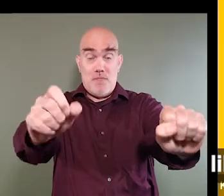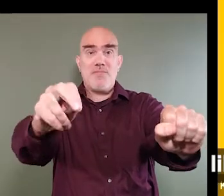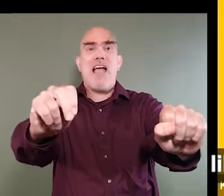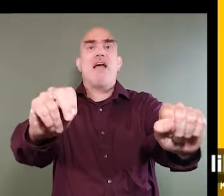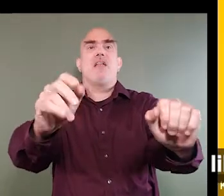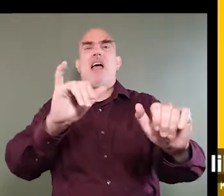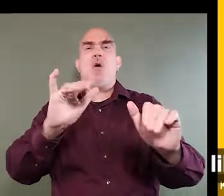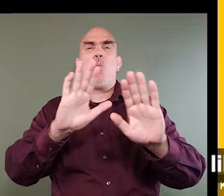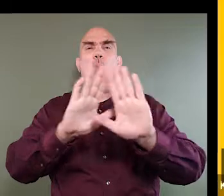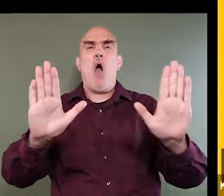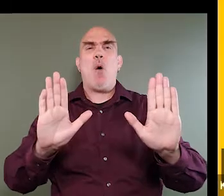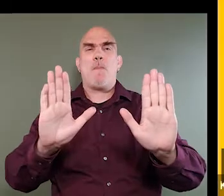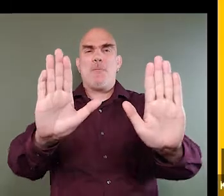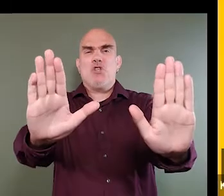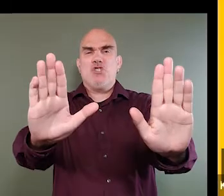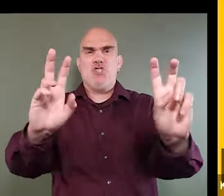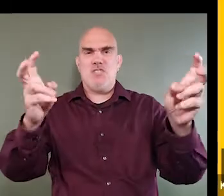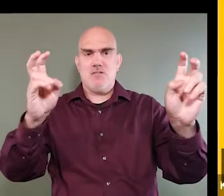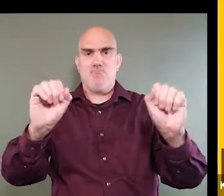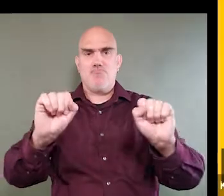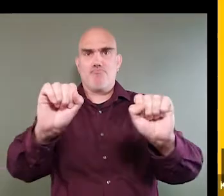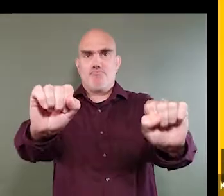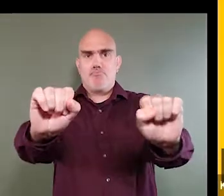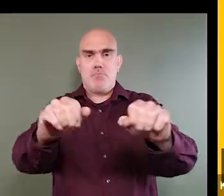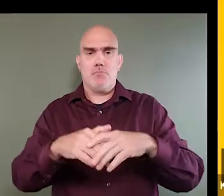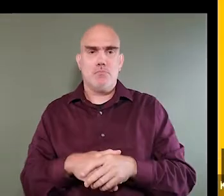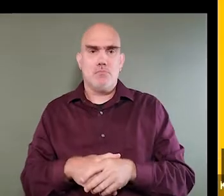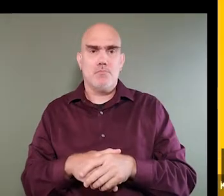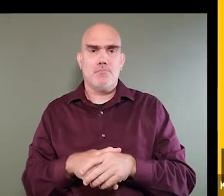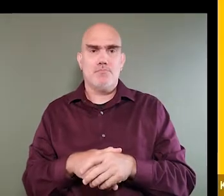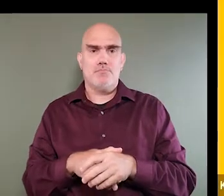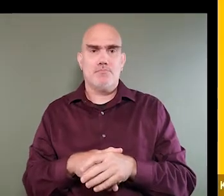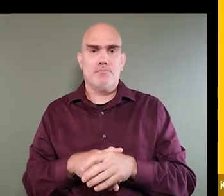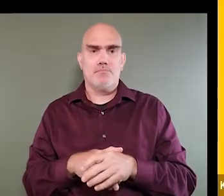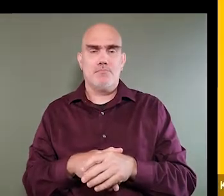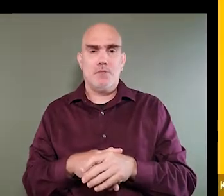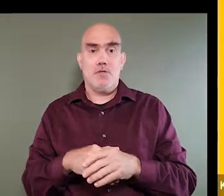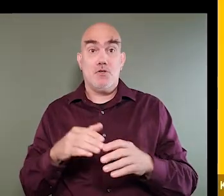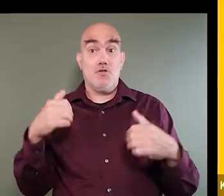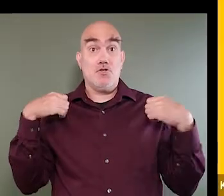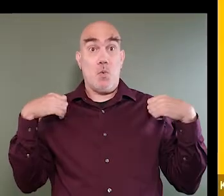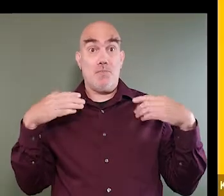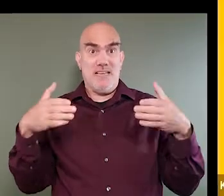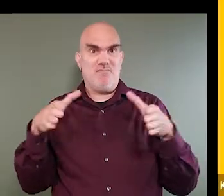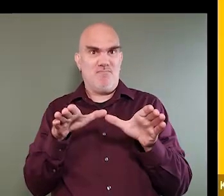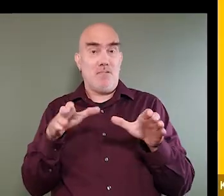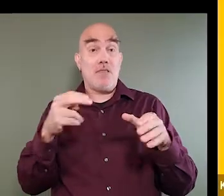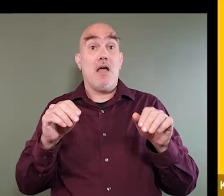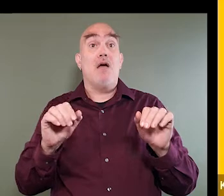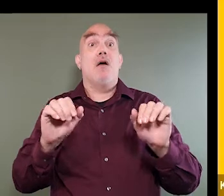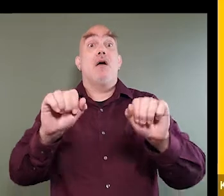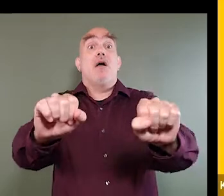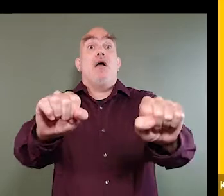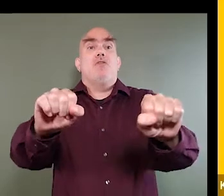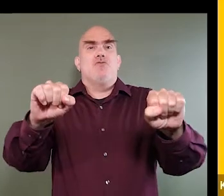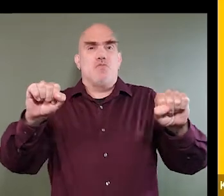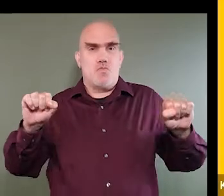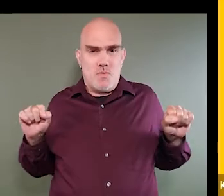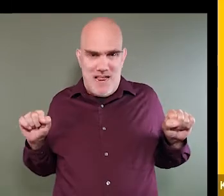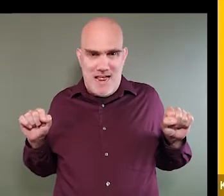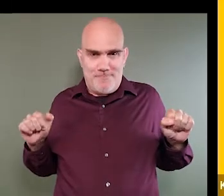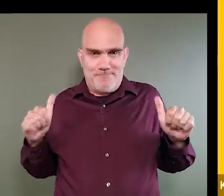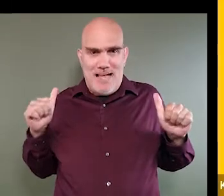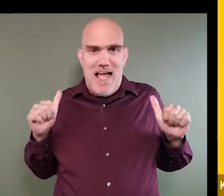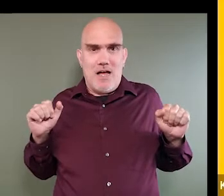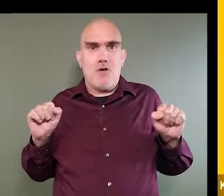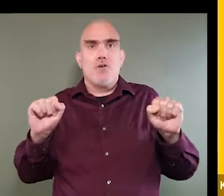wall away from her, and then she's pulling her hands back, squeezing her shoulder blades on her back as she does